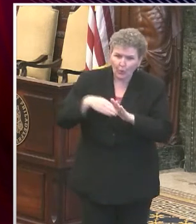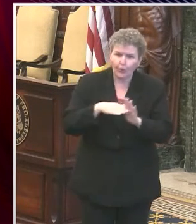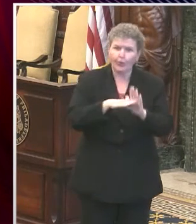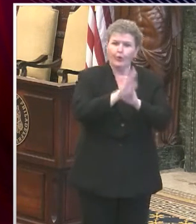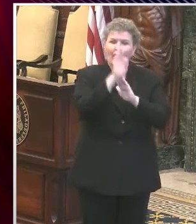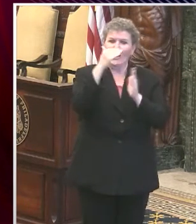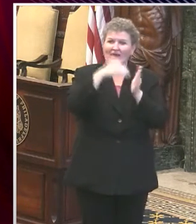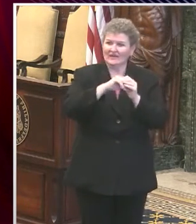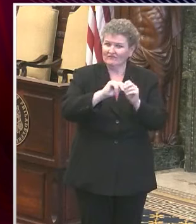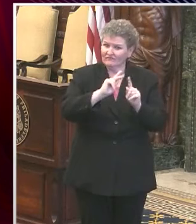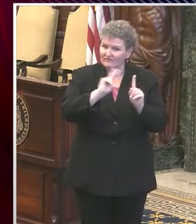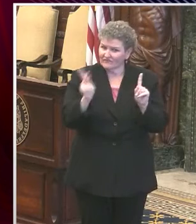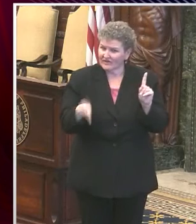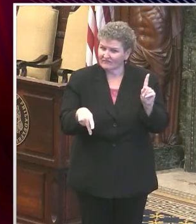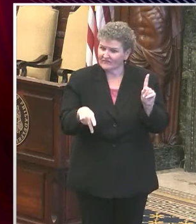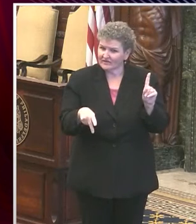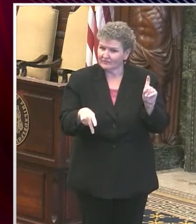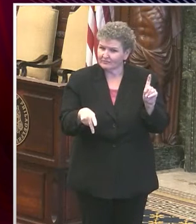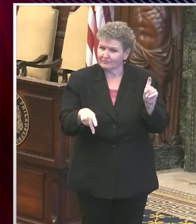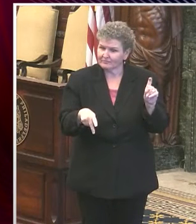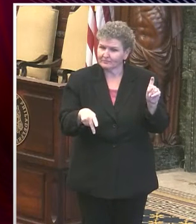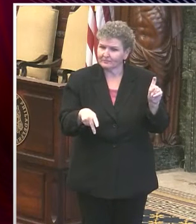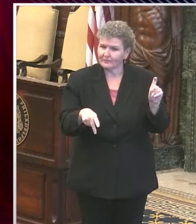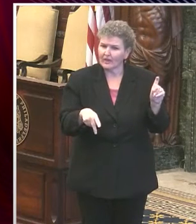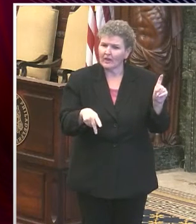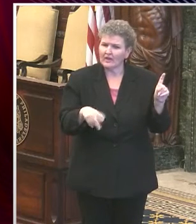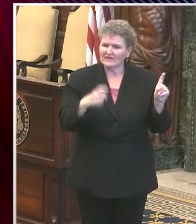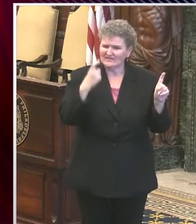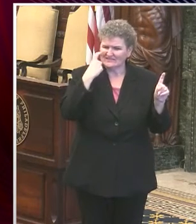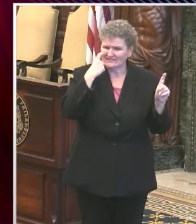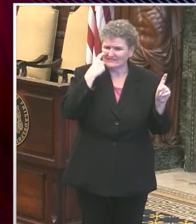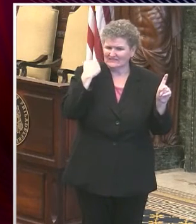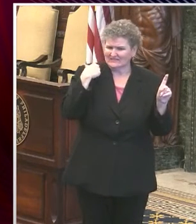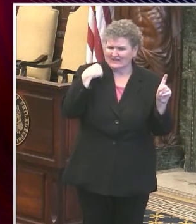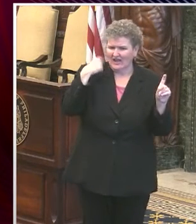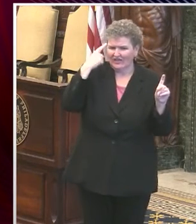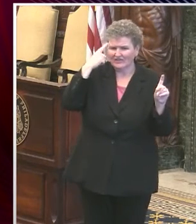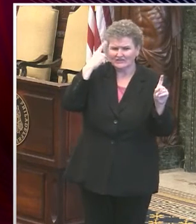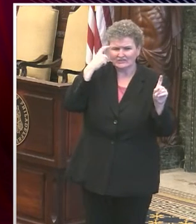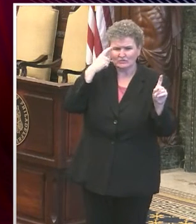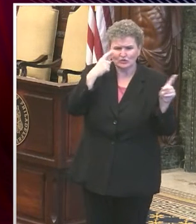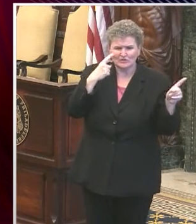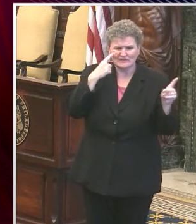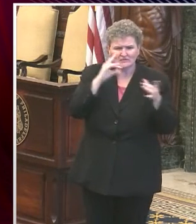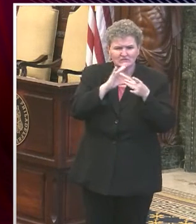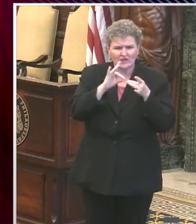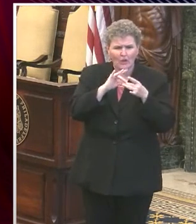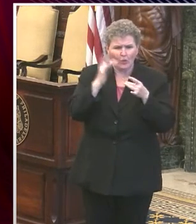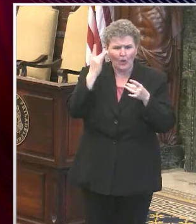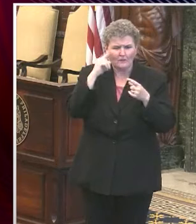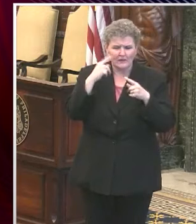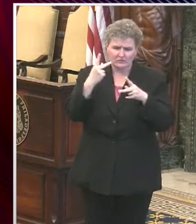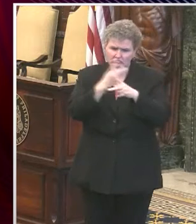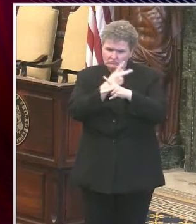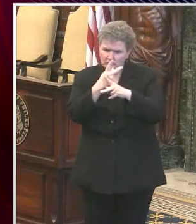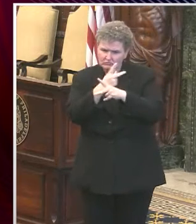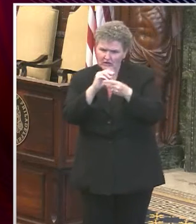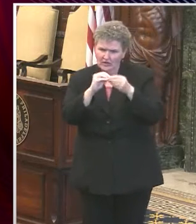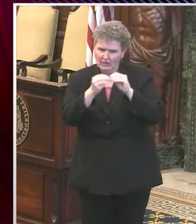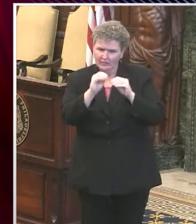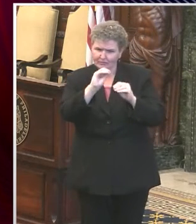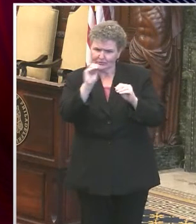Philadelphia. And at the time, I was skeptical of your claim because when I calculated the percent